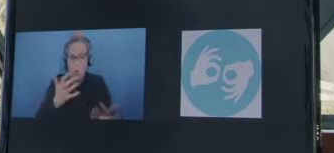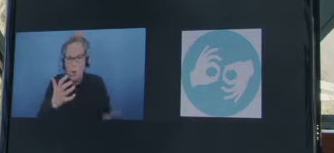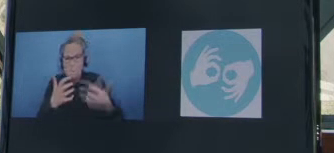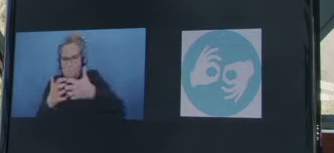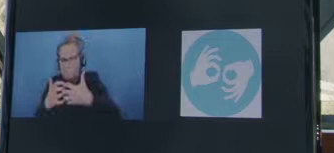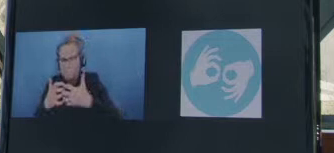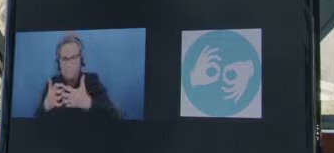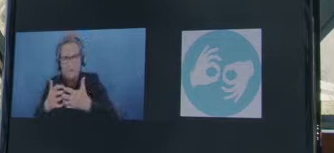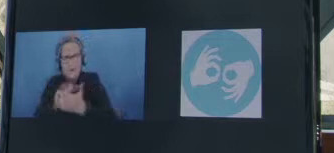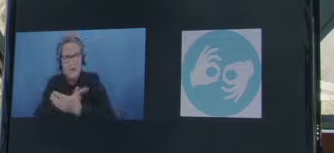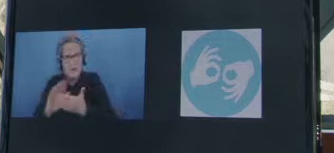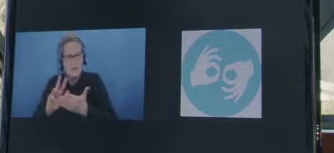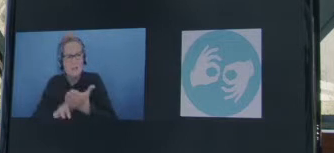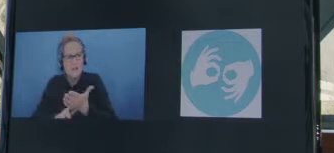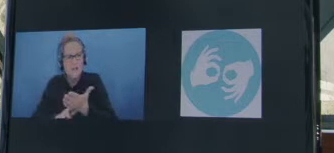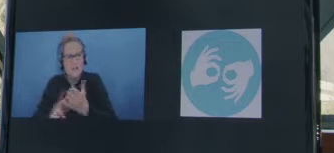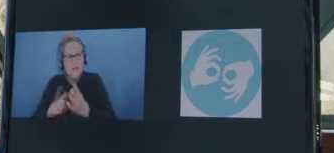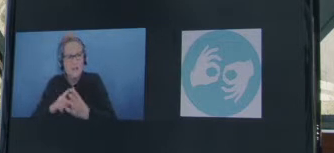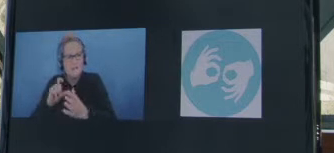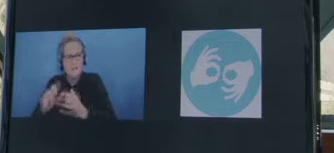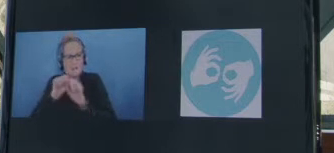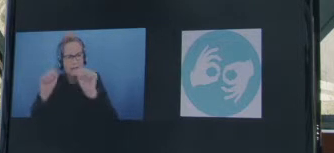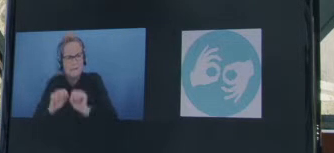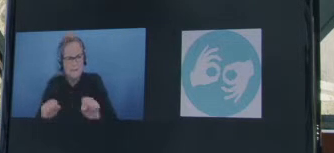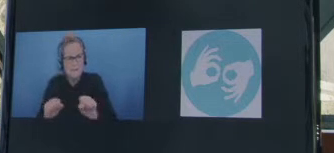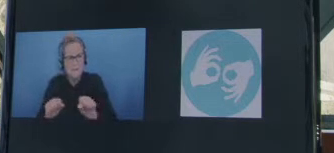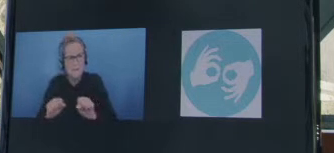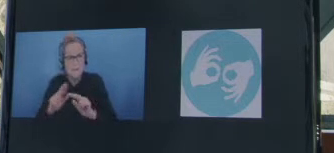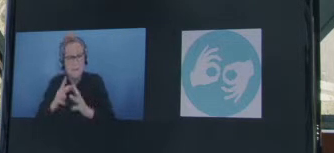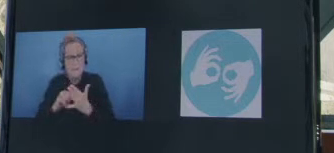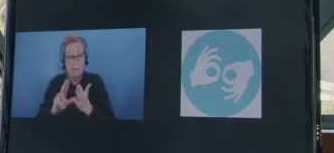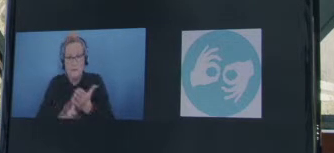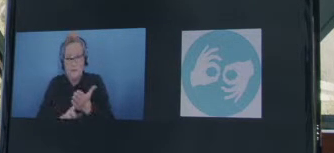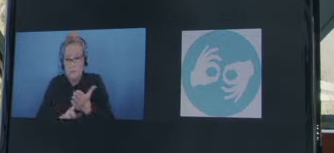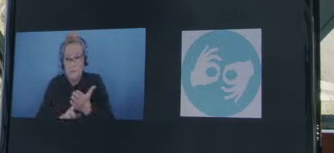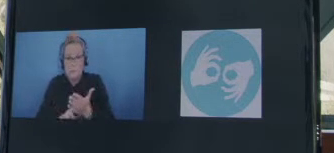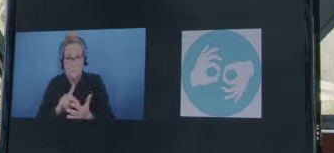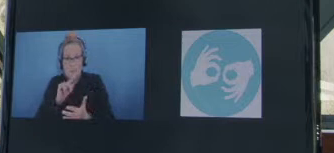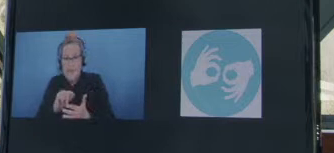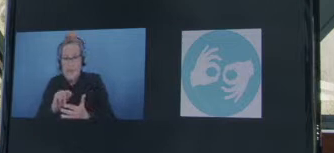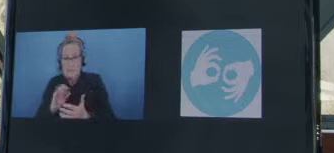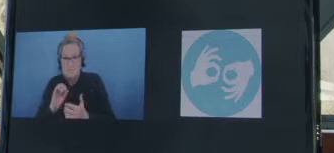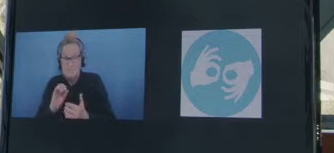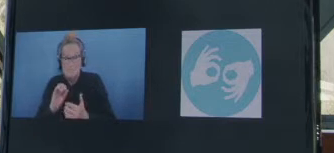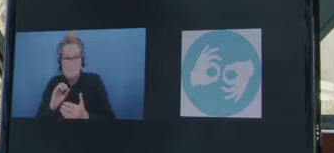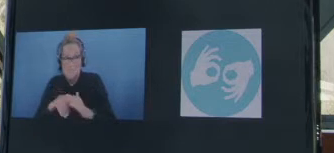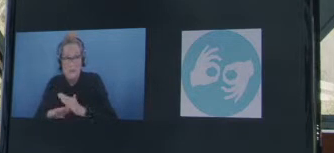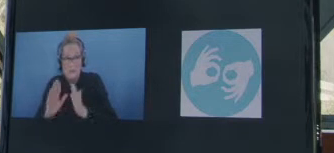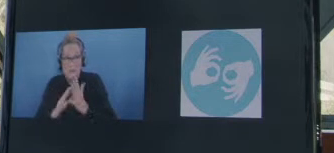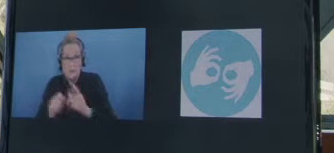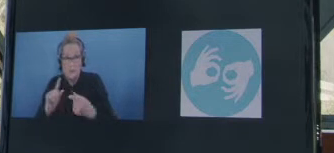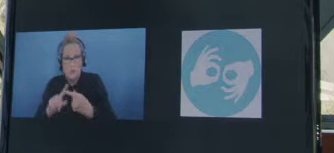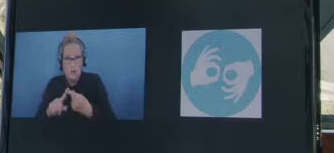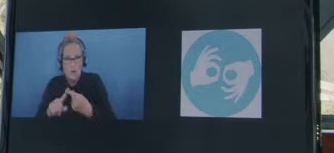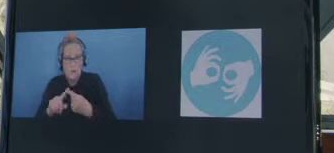HVAC systems where you can actually pump filtration material in this sort of module to filter